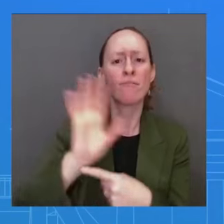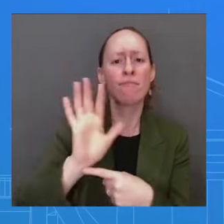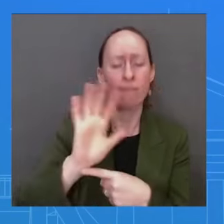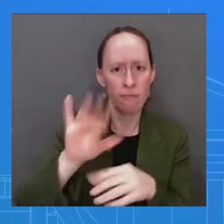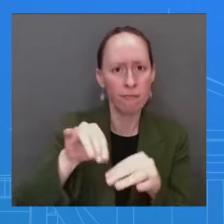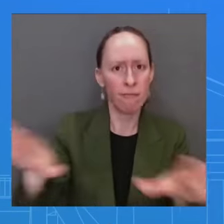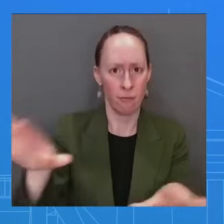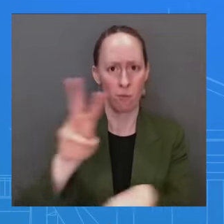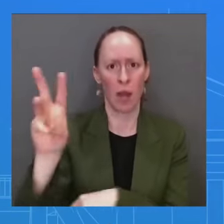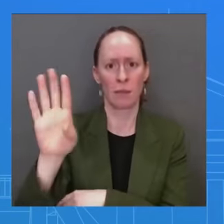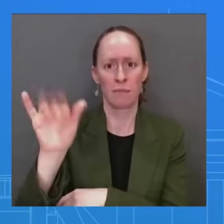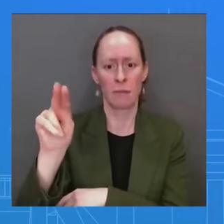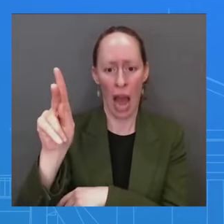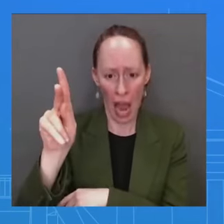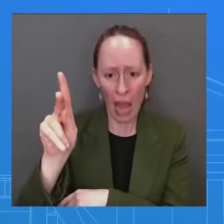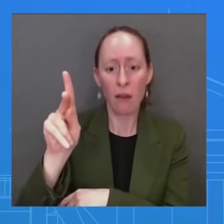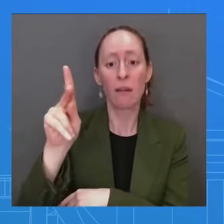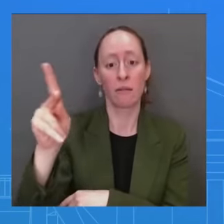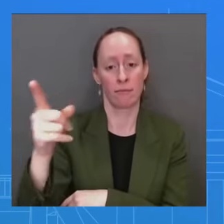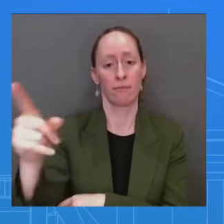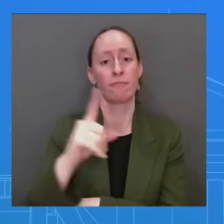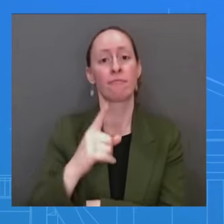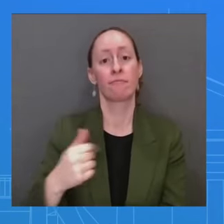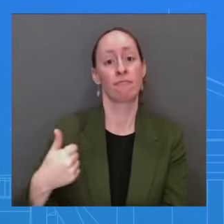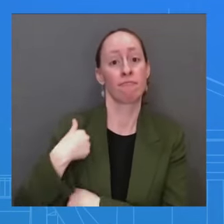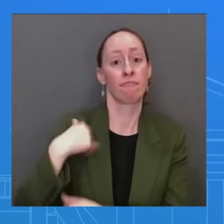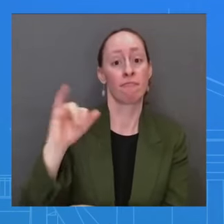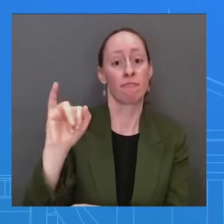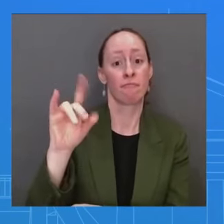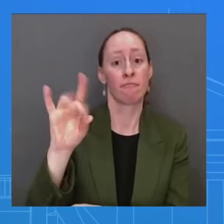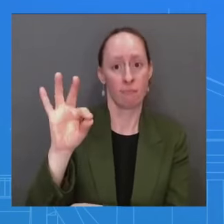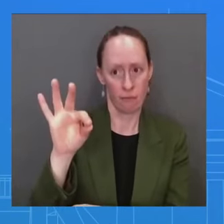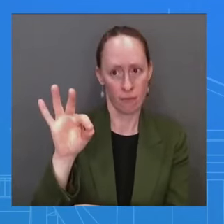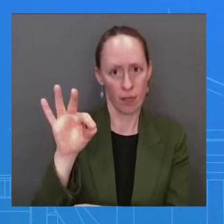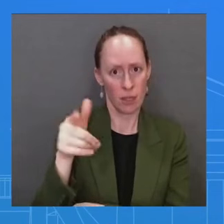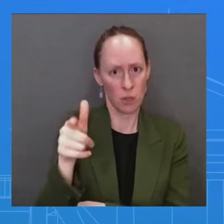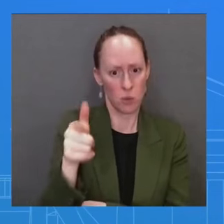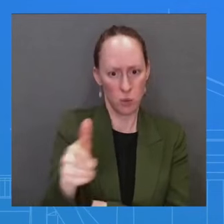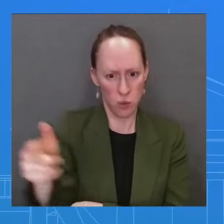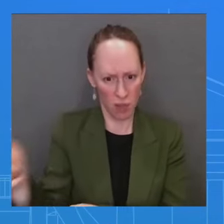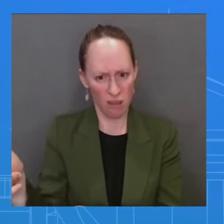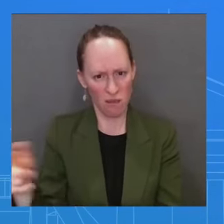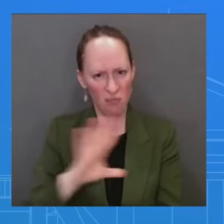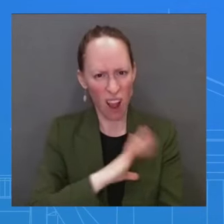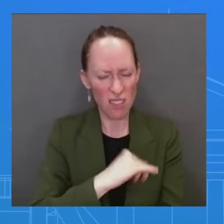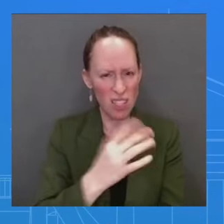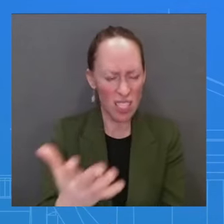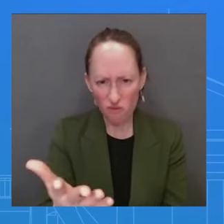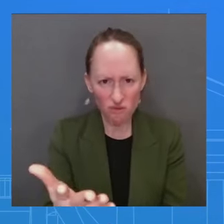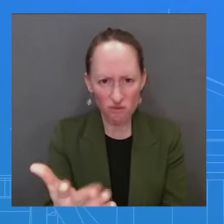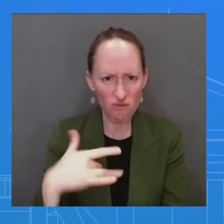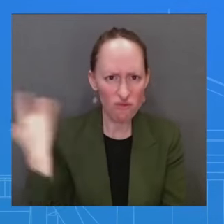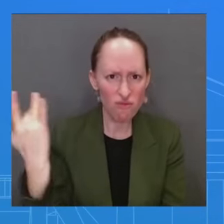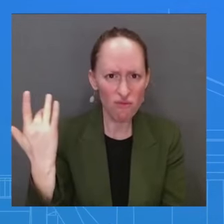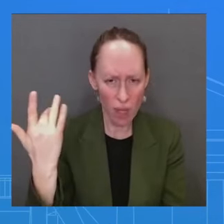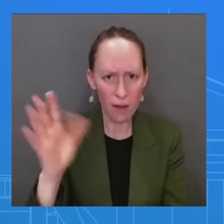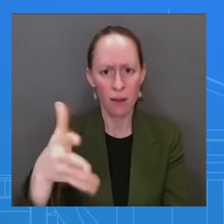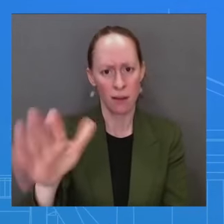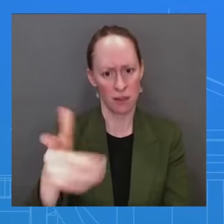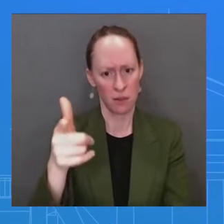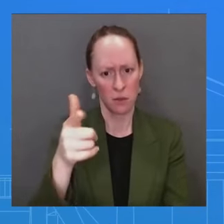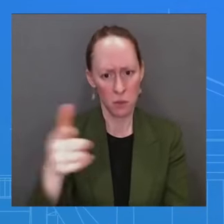allegedly without provocation. Has the administration aware of this, the shooting, and also what concerns do you have about kind of some of